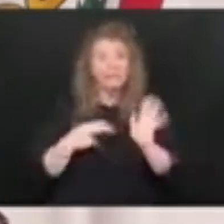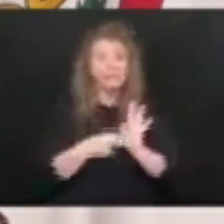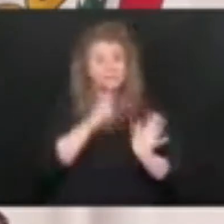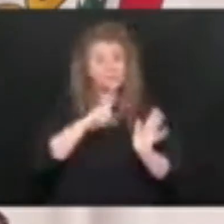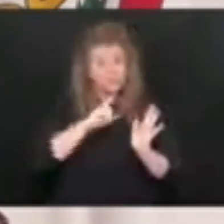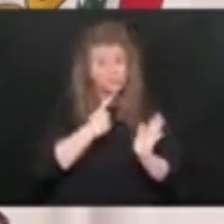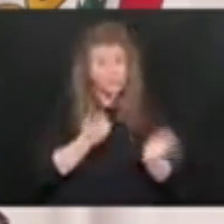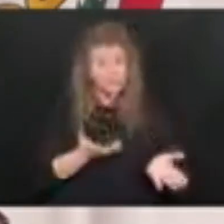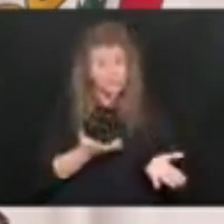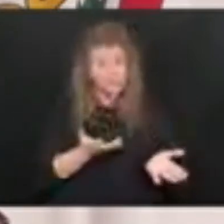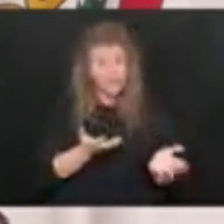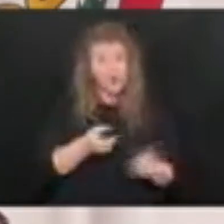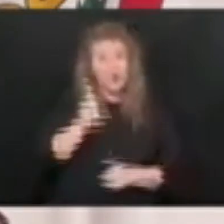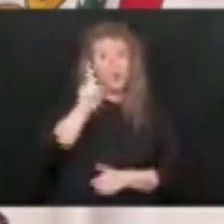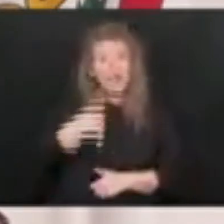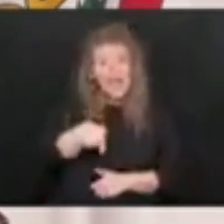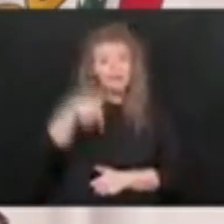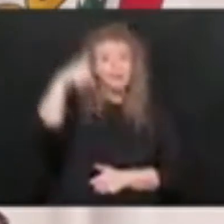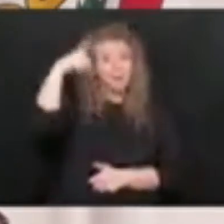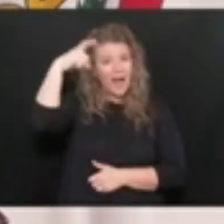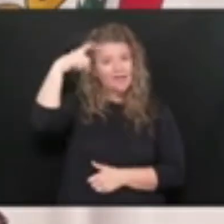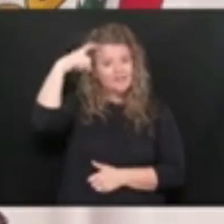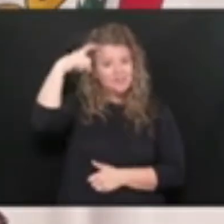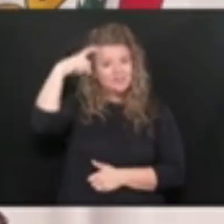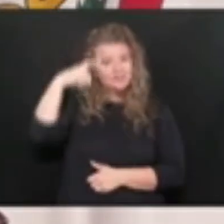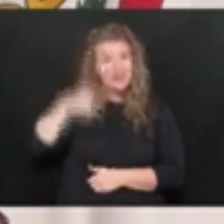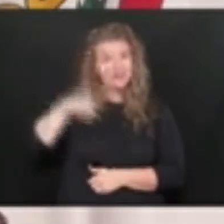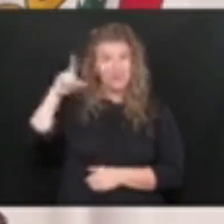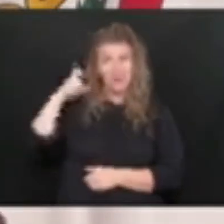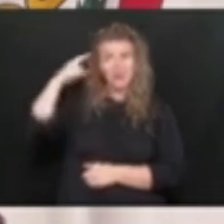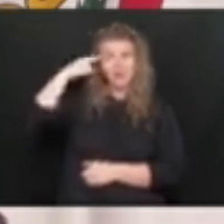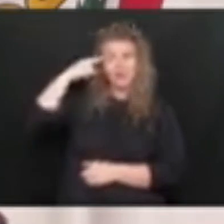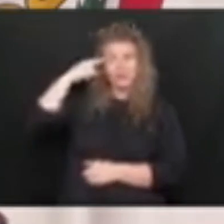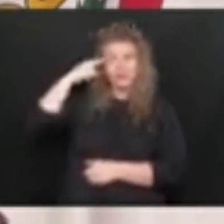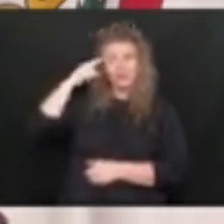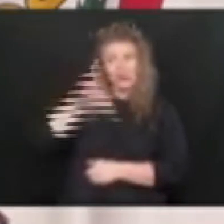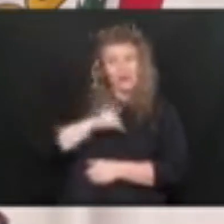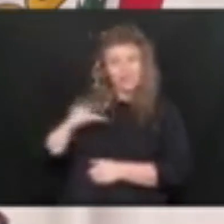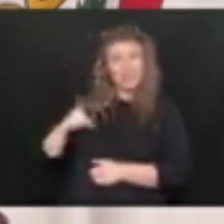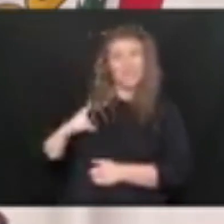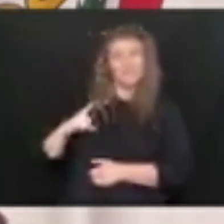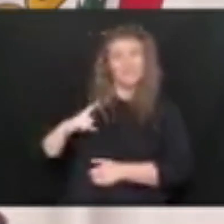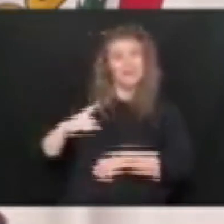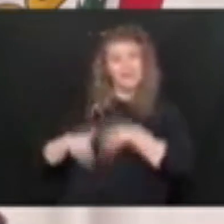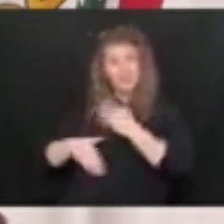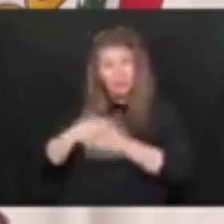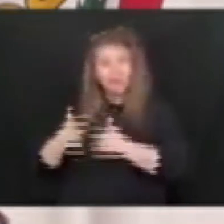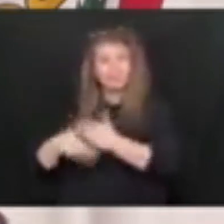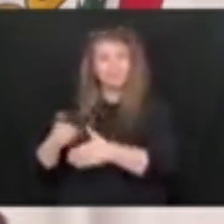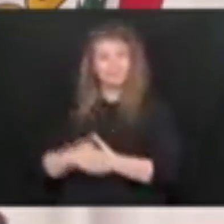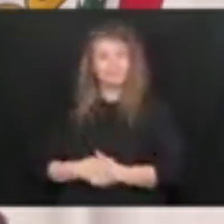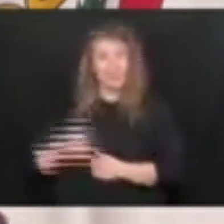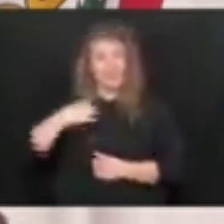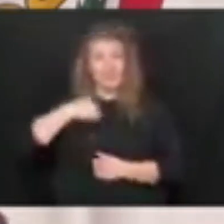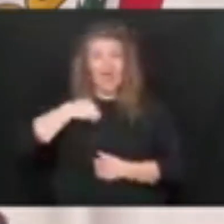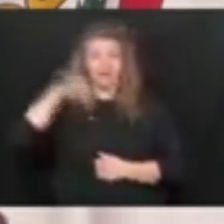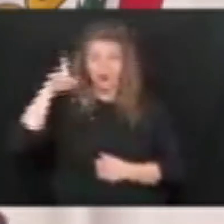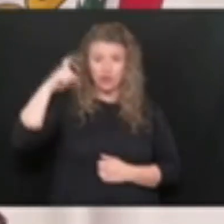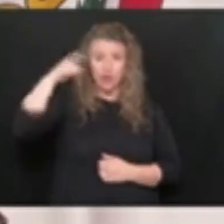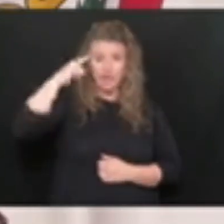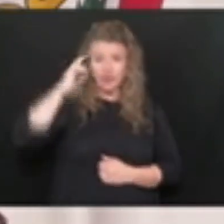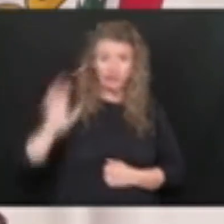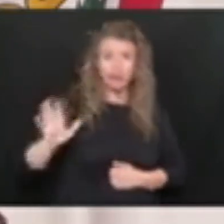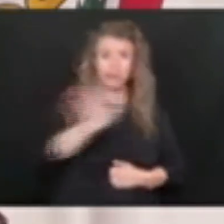We have got to be wise as we govern here as legislators, as I govern here.